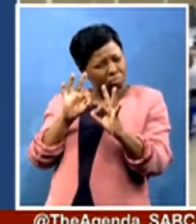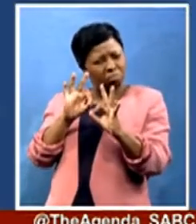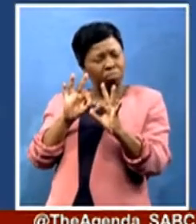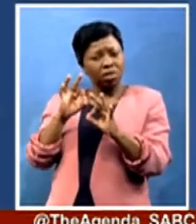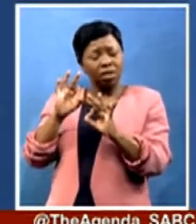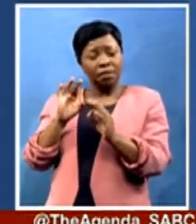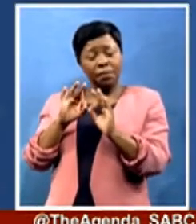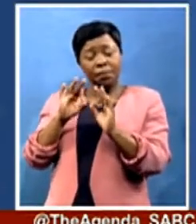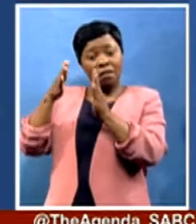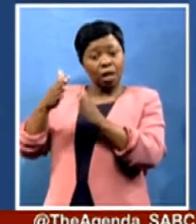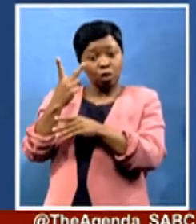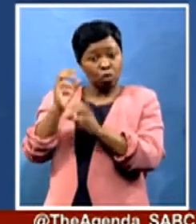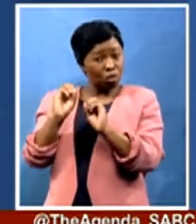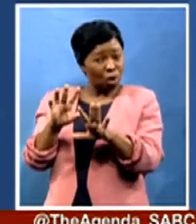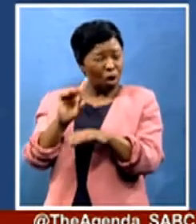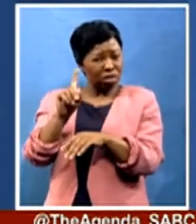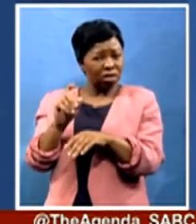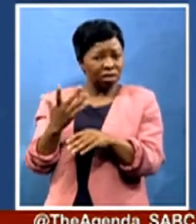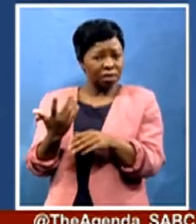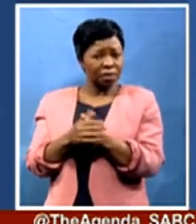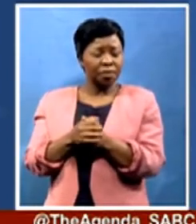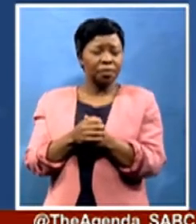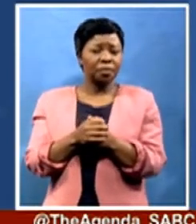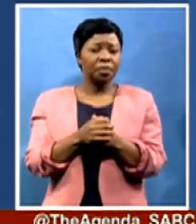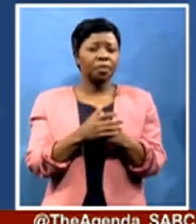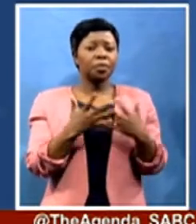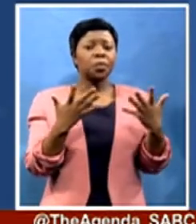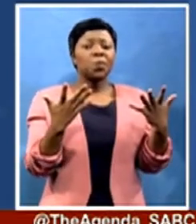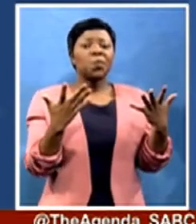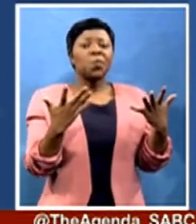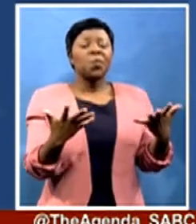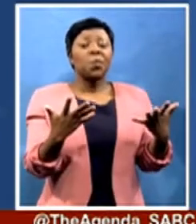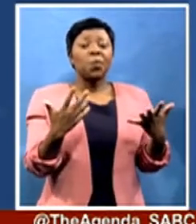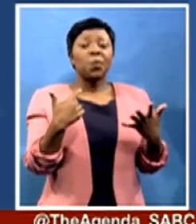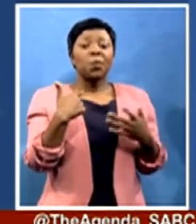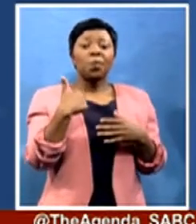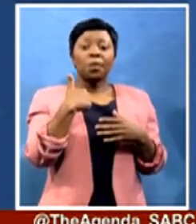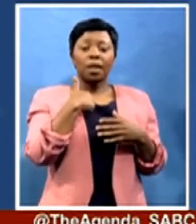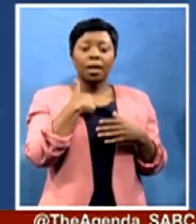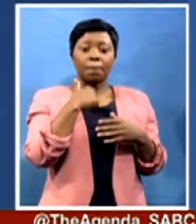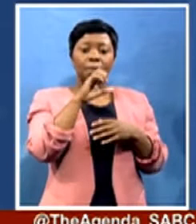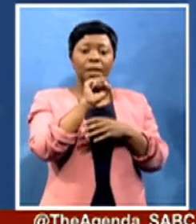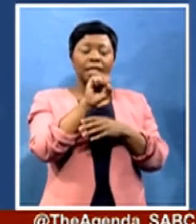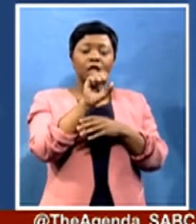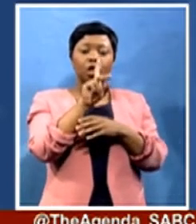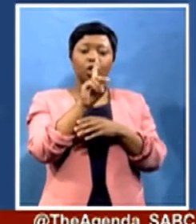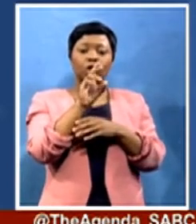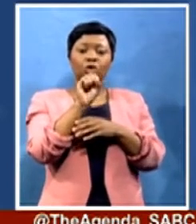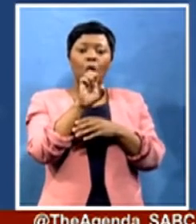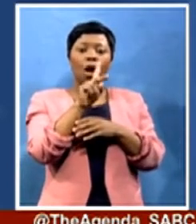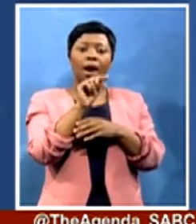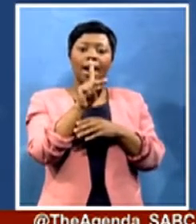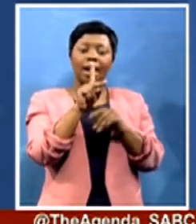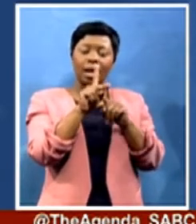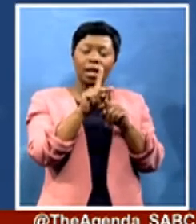Okay, so I can speak about finishing the process through the Sisonke study. So we have vaccinated up to